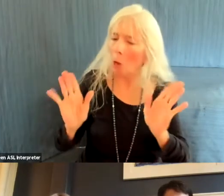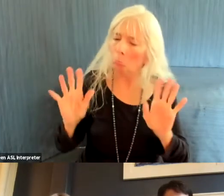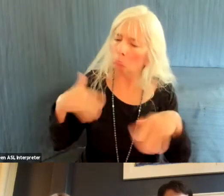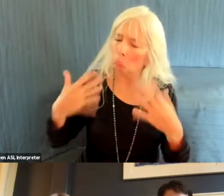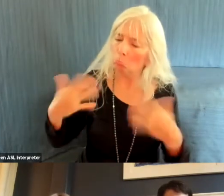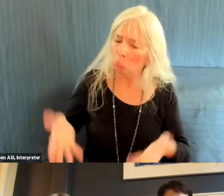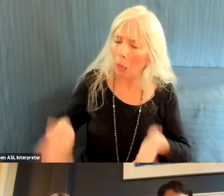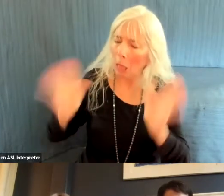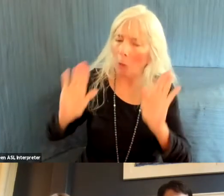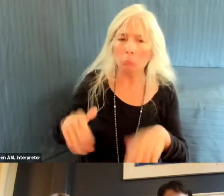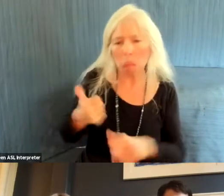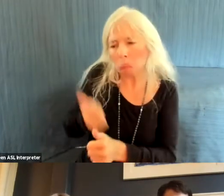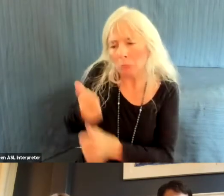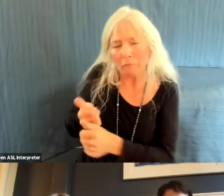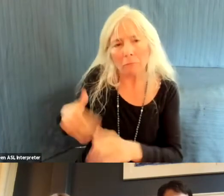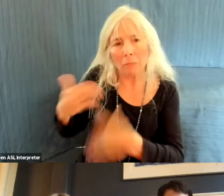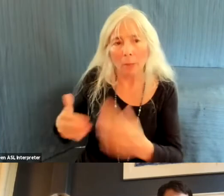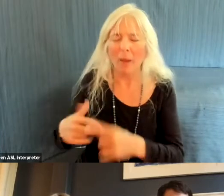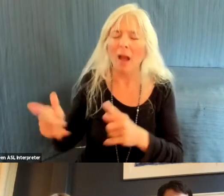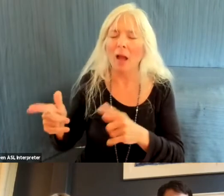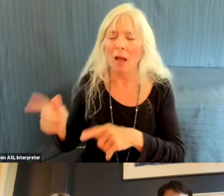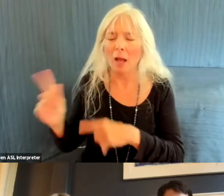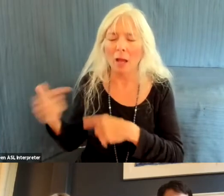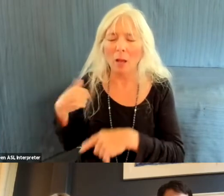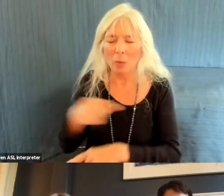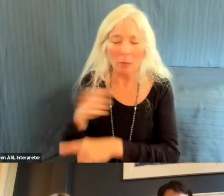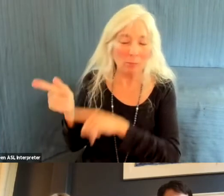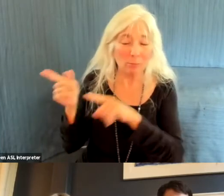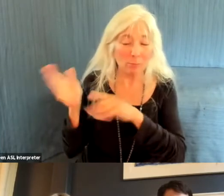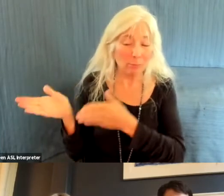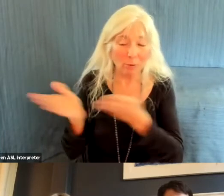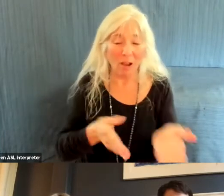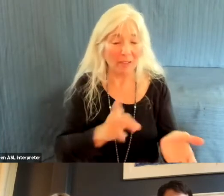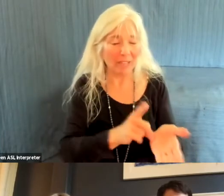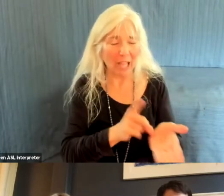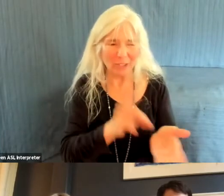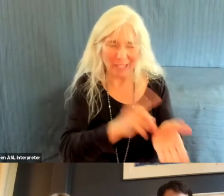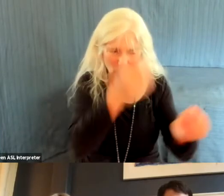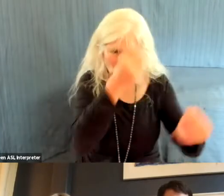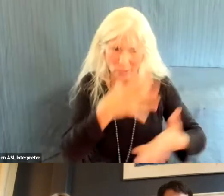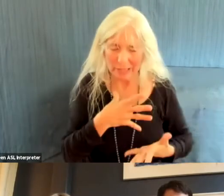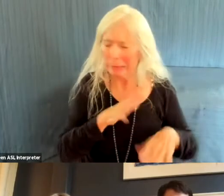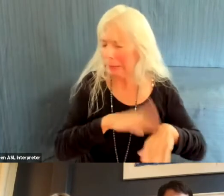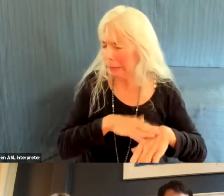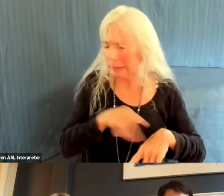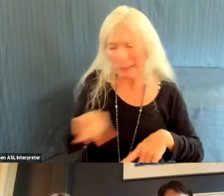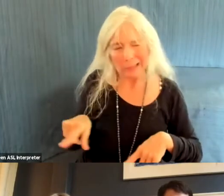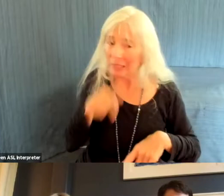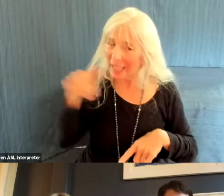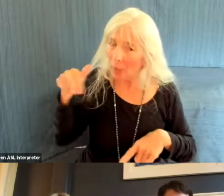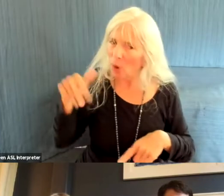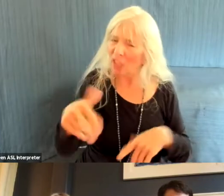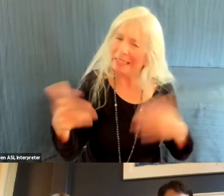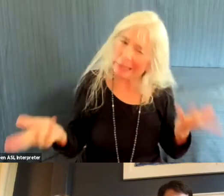own pace. But we would take him to the doctor, and the doctor pretty much brought it up to our attention because he just wasn't walking.